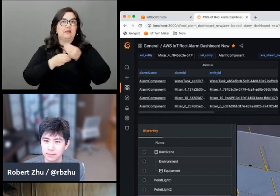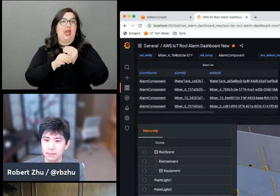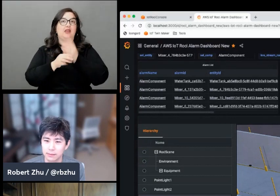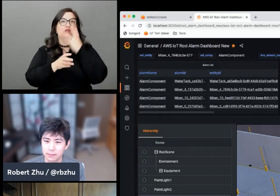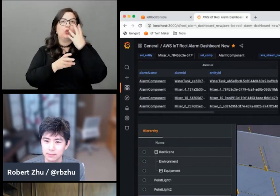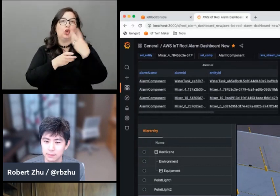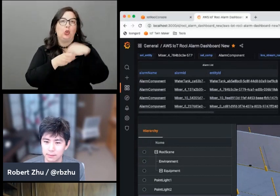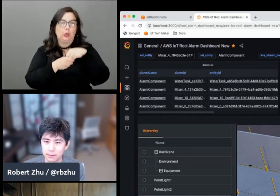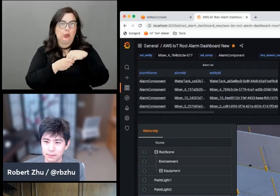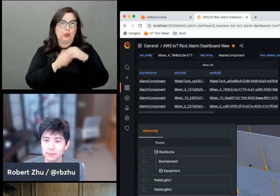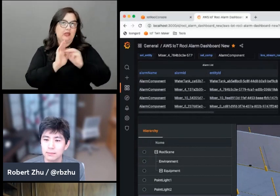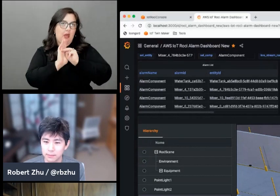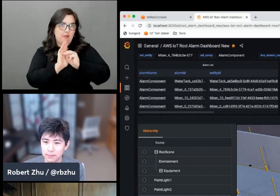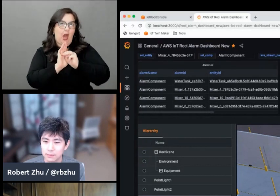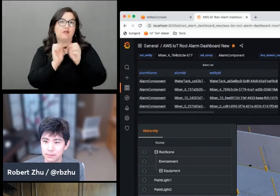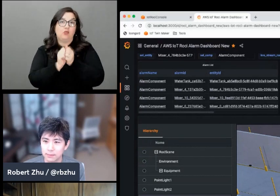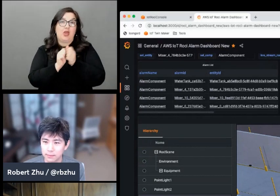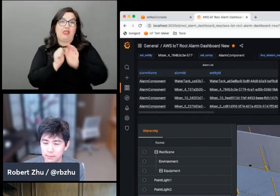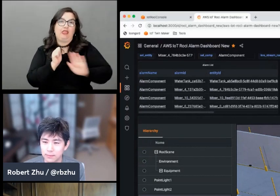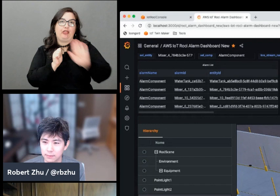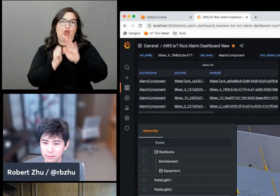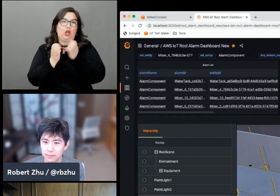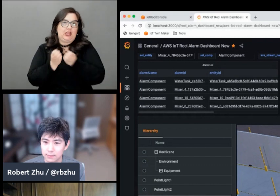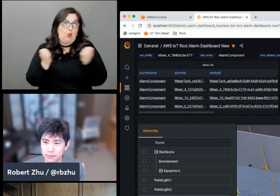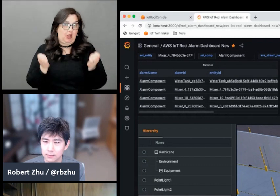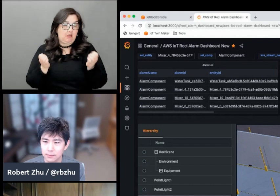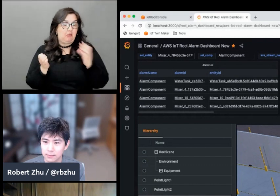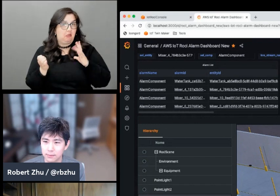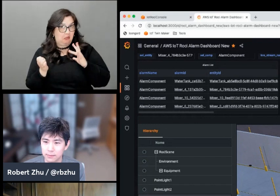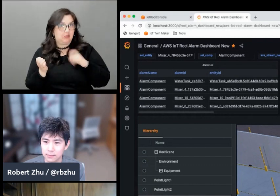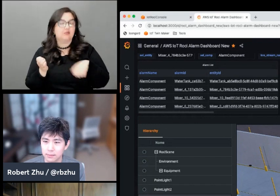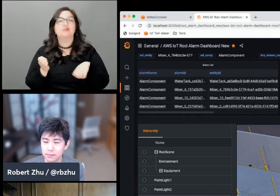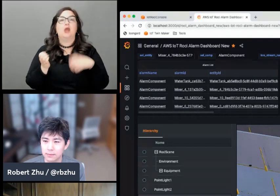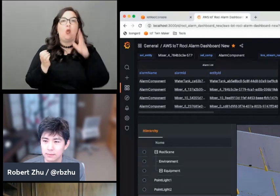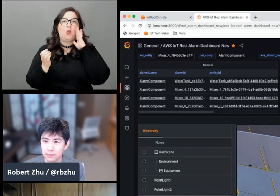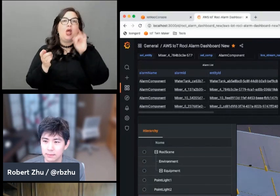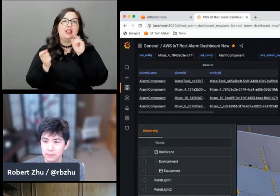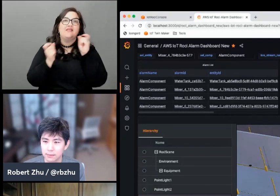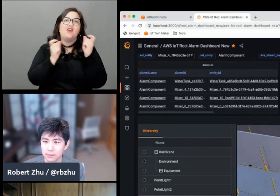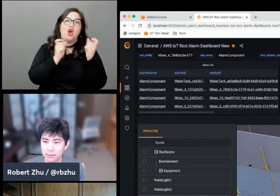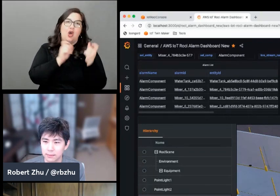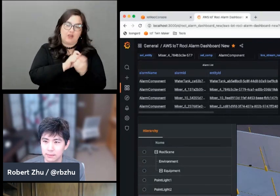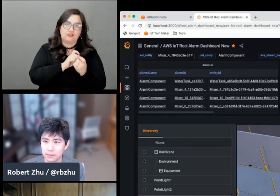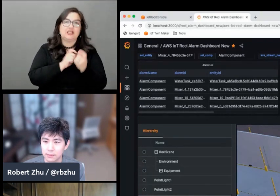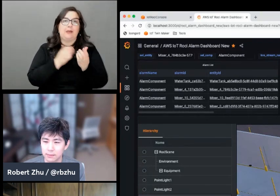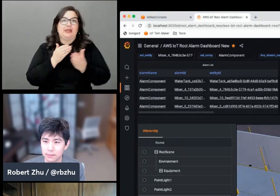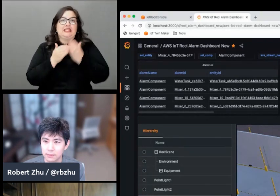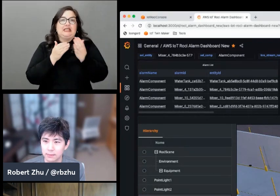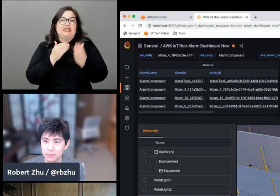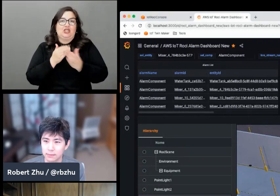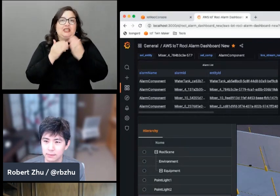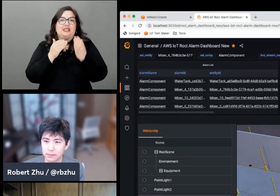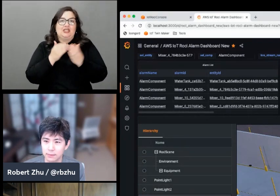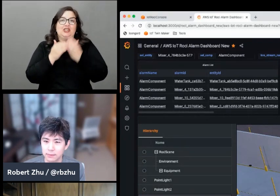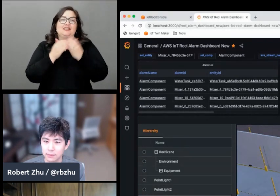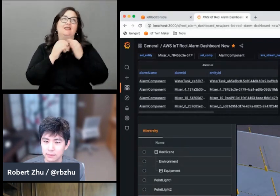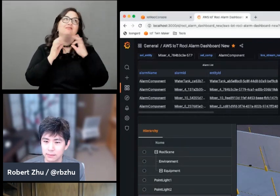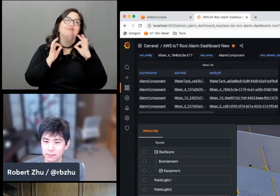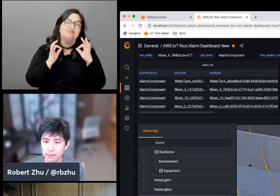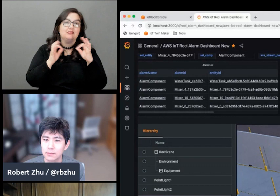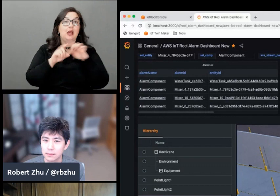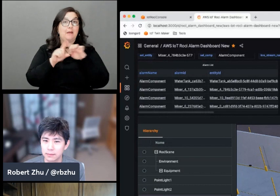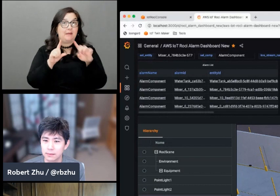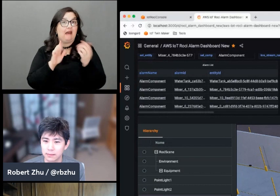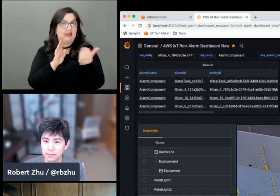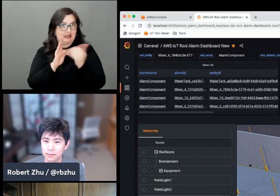models with their equipment. And so that'll evolve over time, become easier and easier. But that's definitely one of